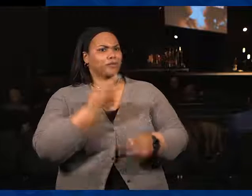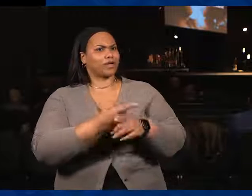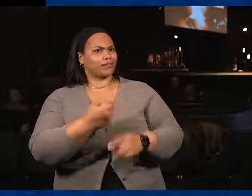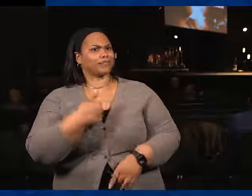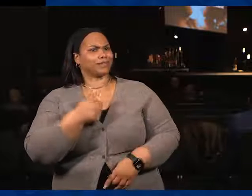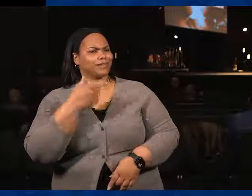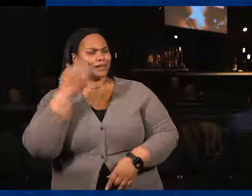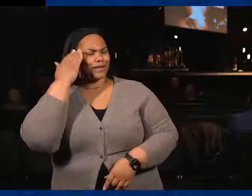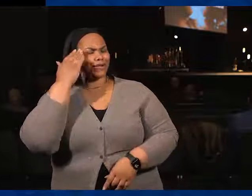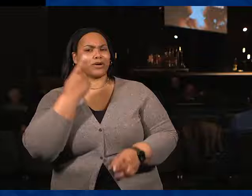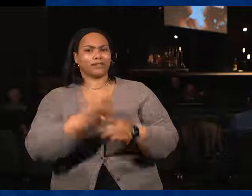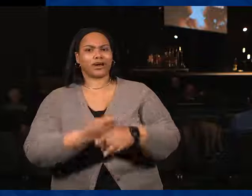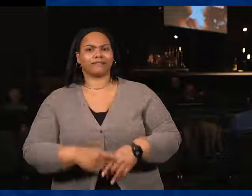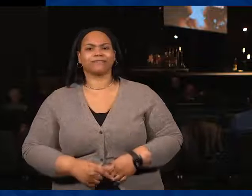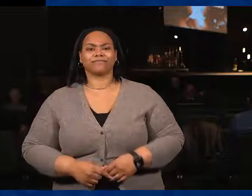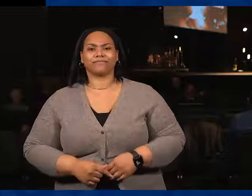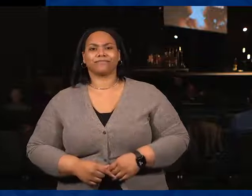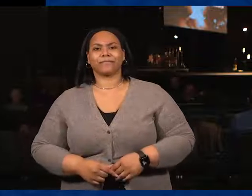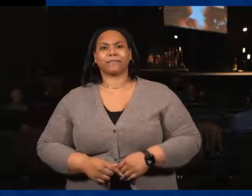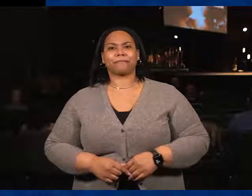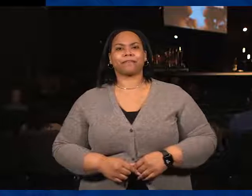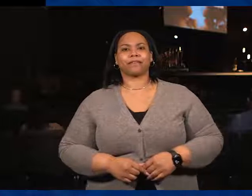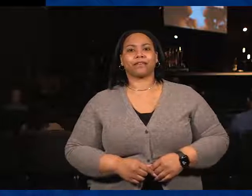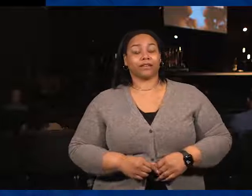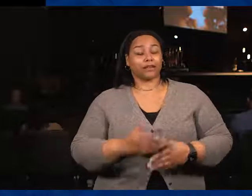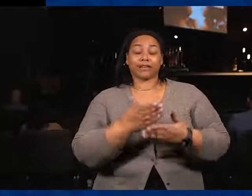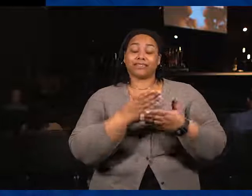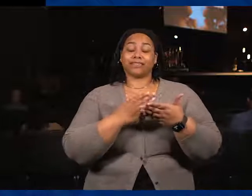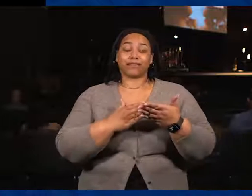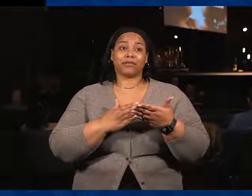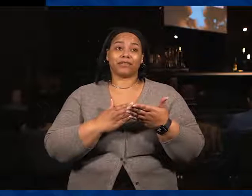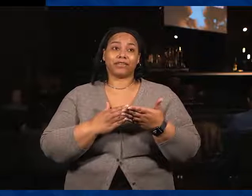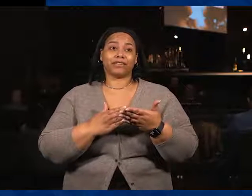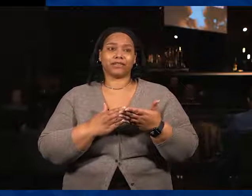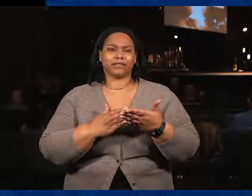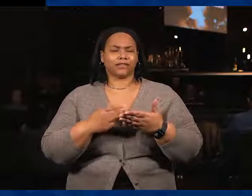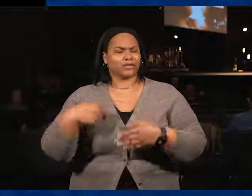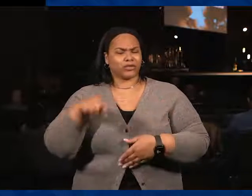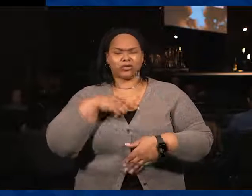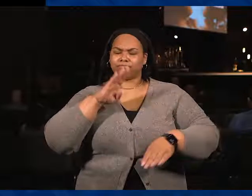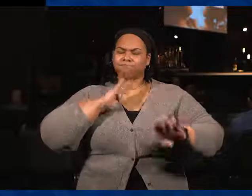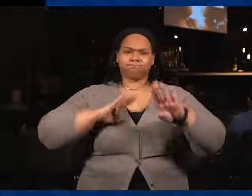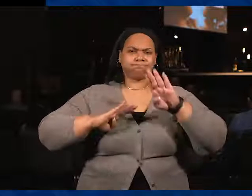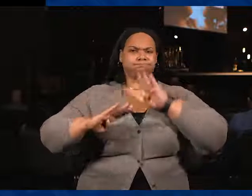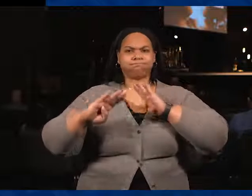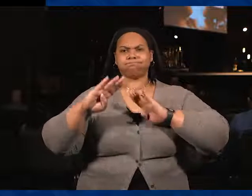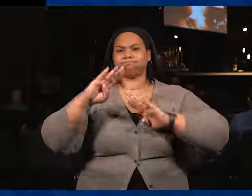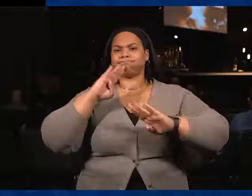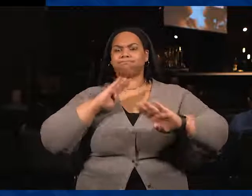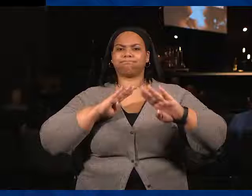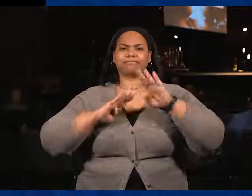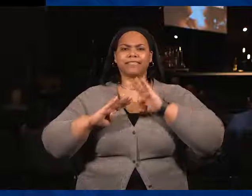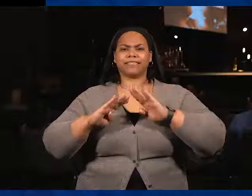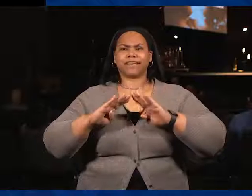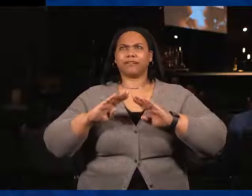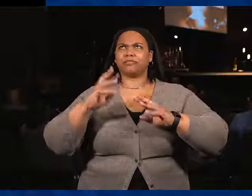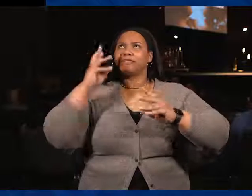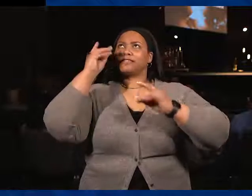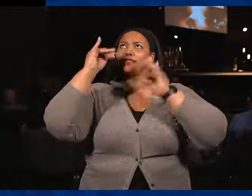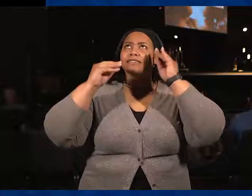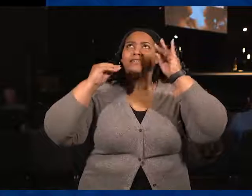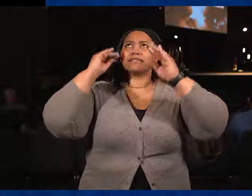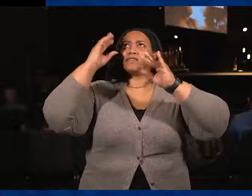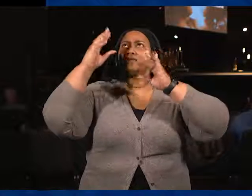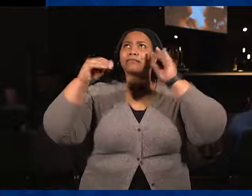I know I'm right, because when we get to know, some of us get so frustrated and we begin to think about